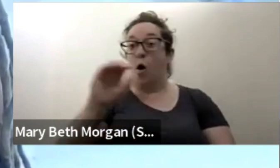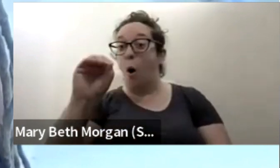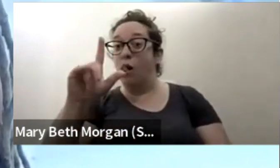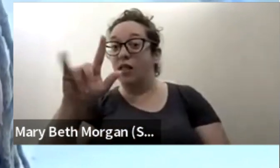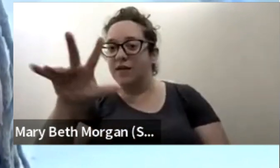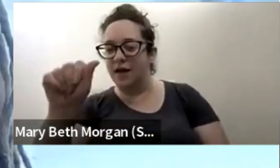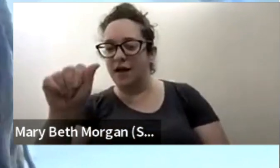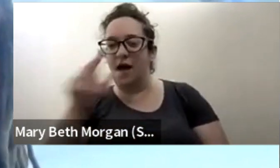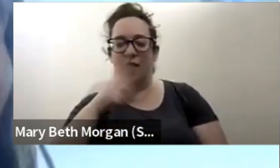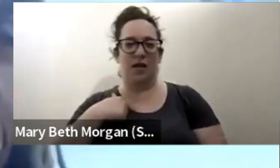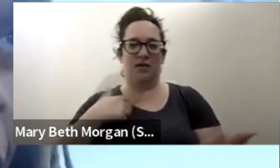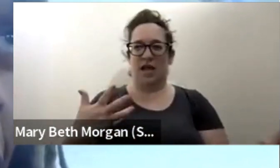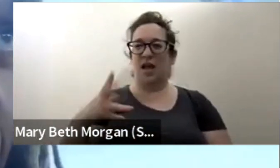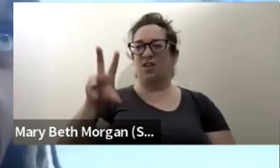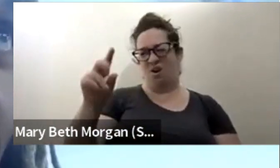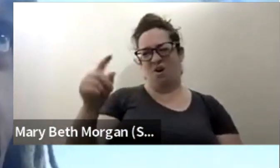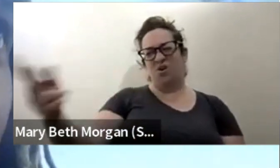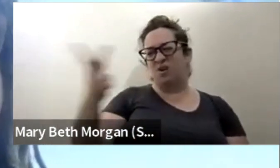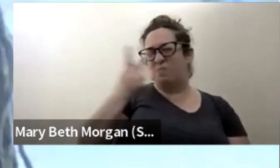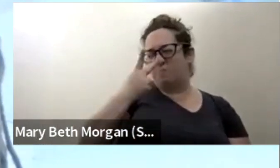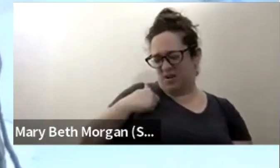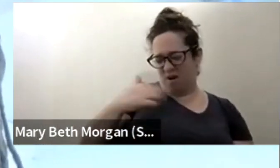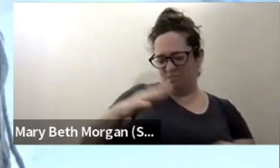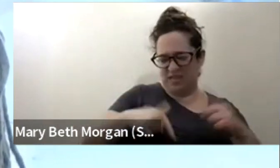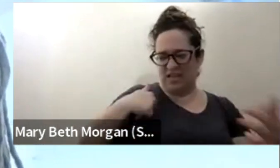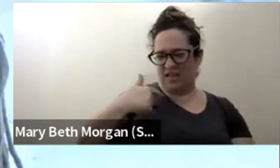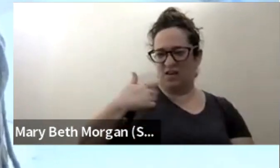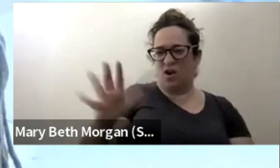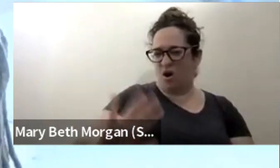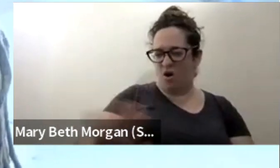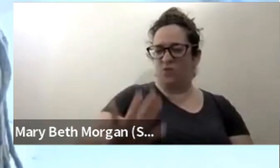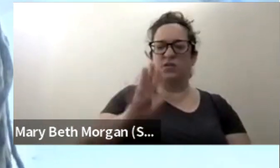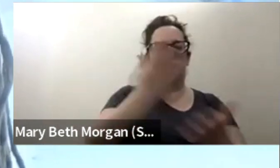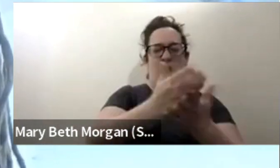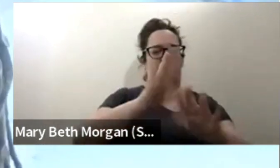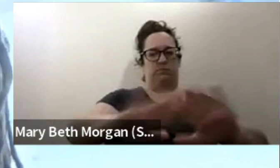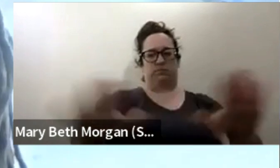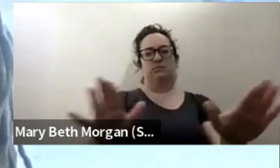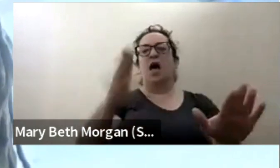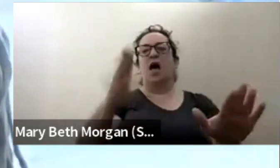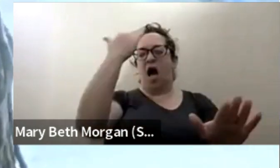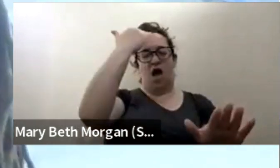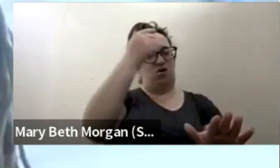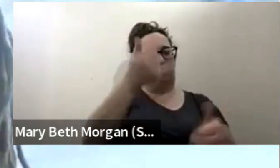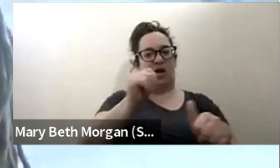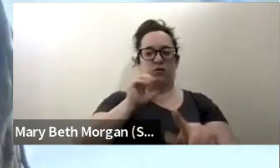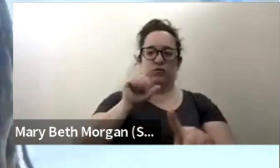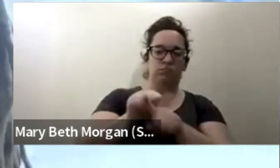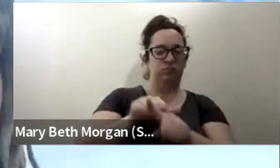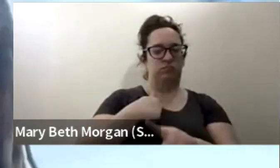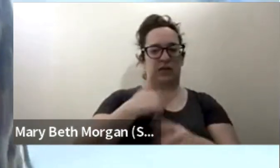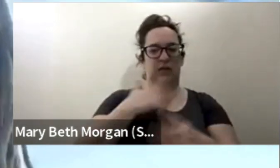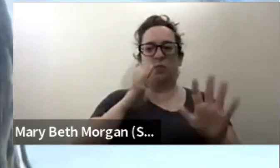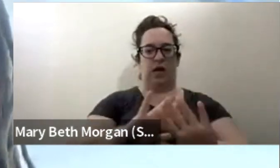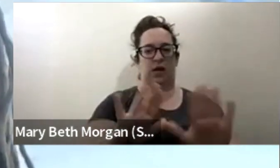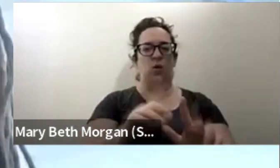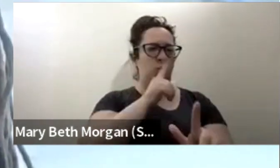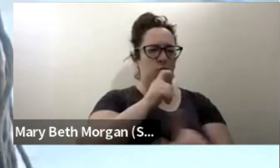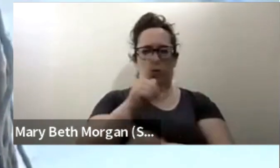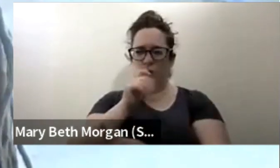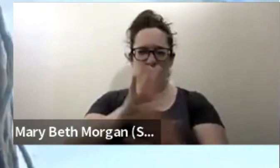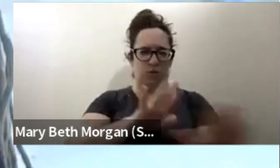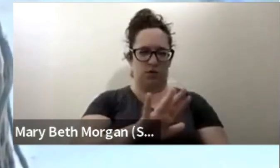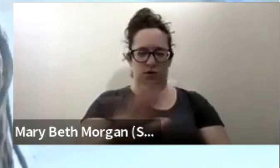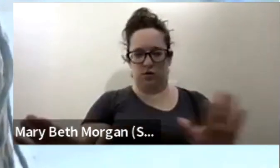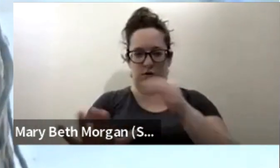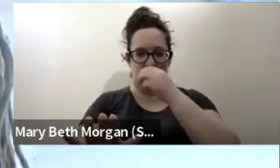with Viola, who gets very, very arsey with them and says, like, you're taking the piss now, stop it. Which one of you is who? What's going on? And then